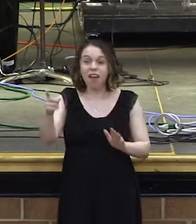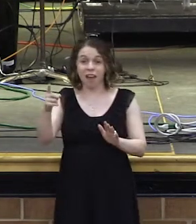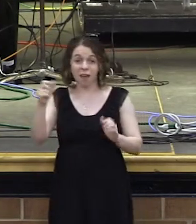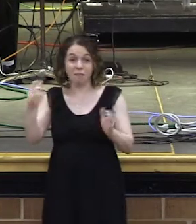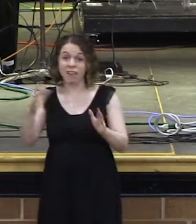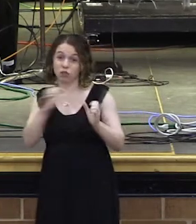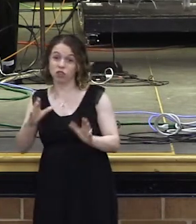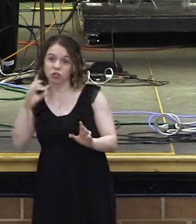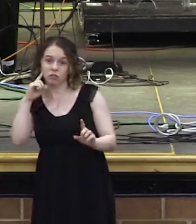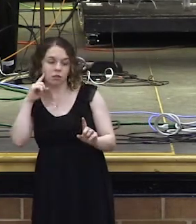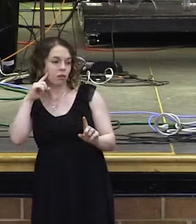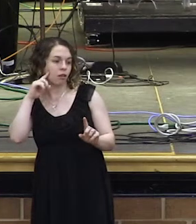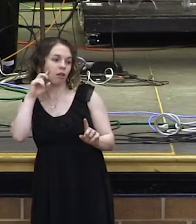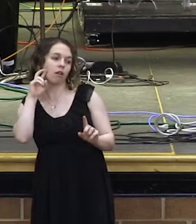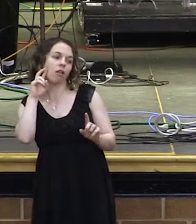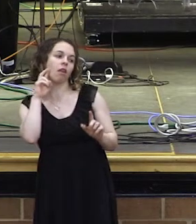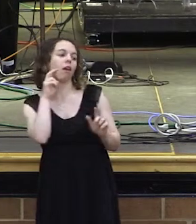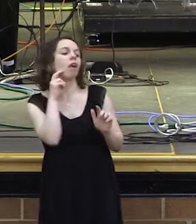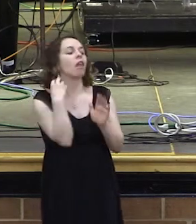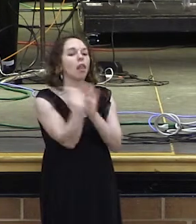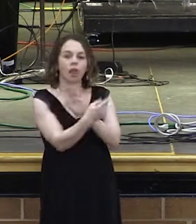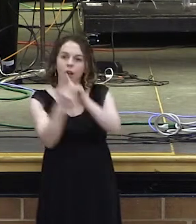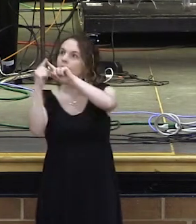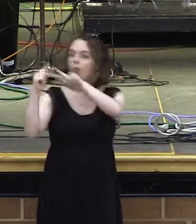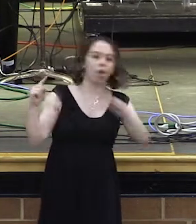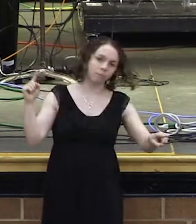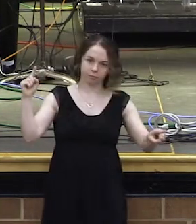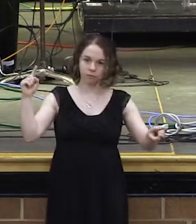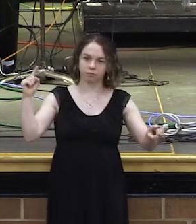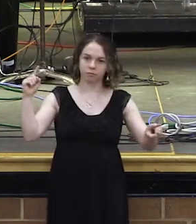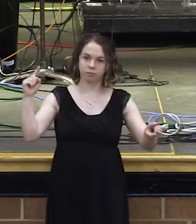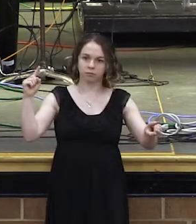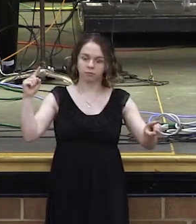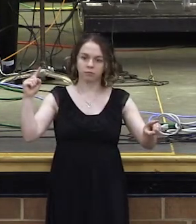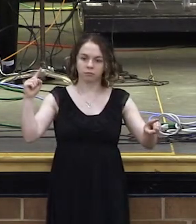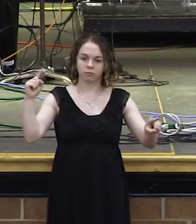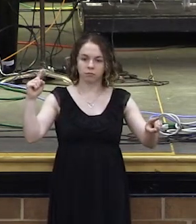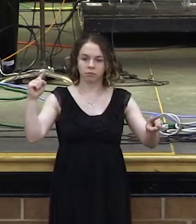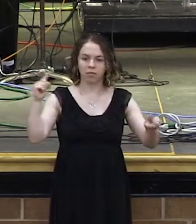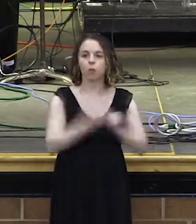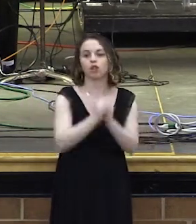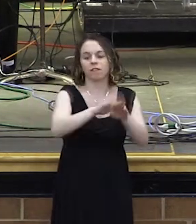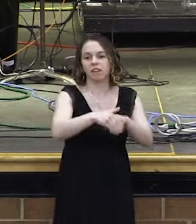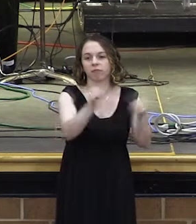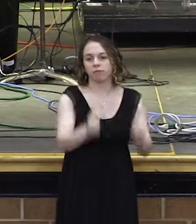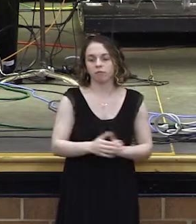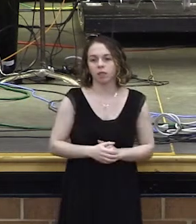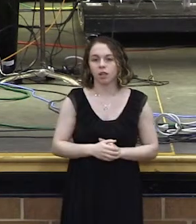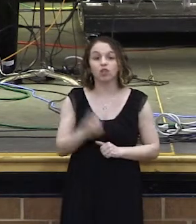know in the church this is a problem you go this church you had a problem there's this chick named jez